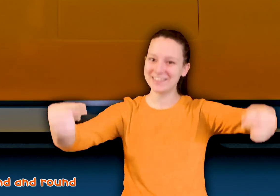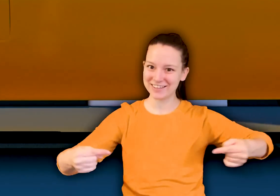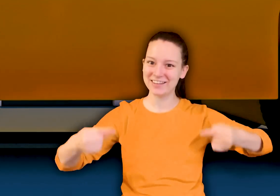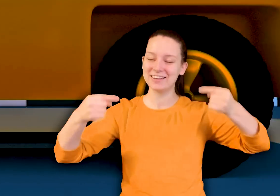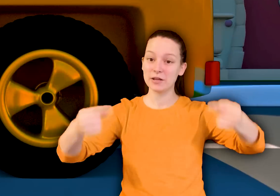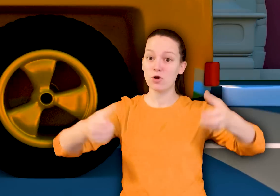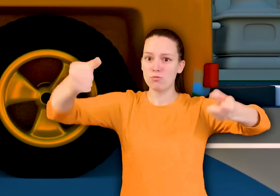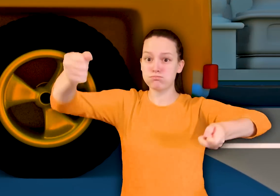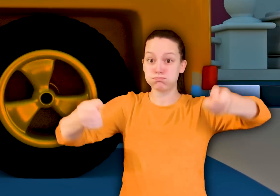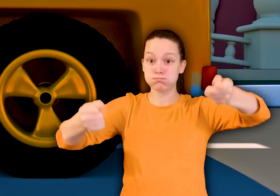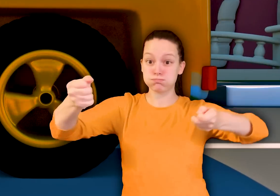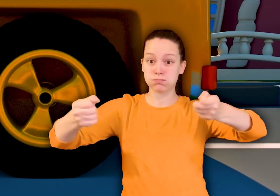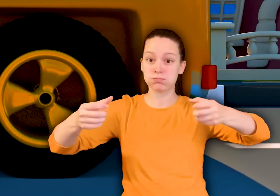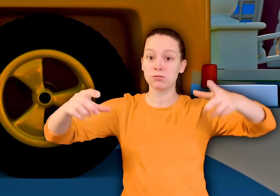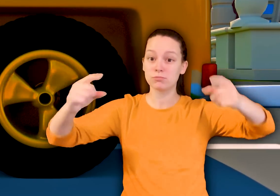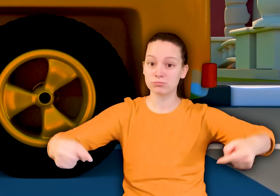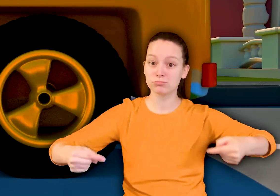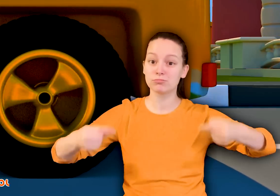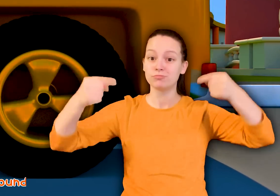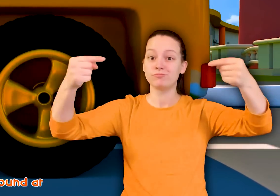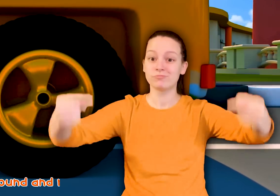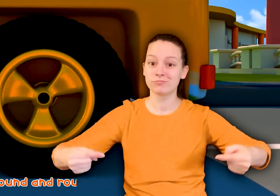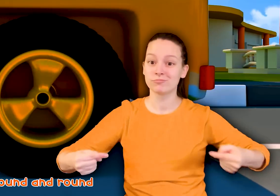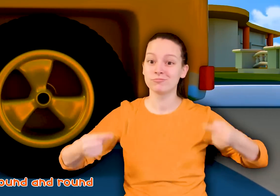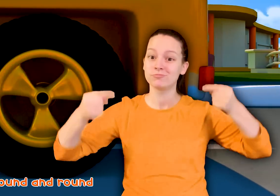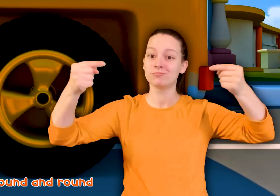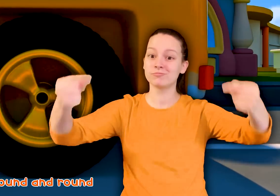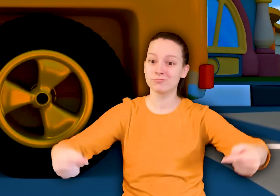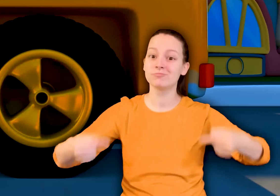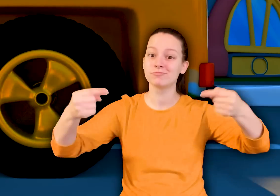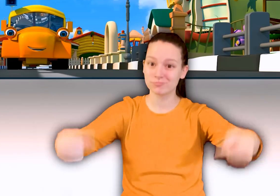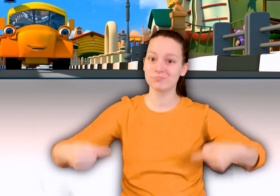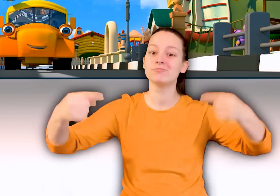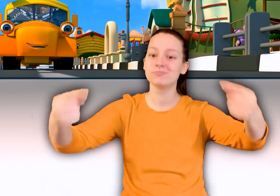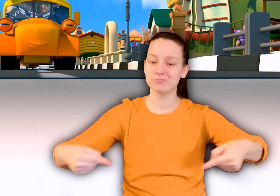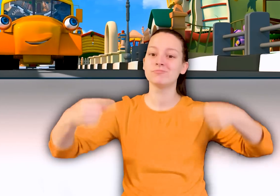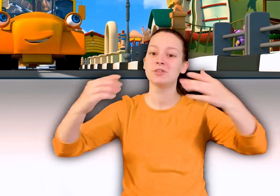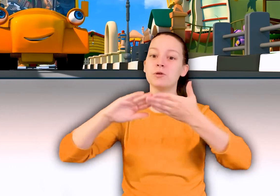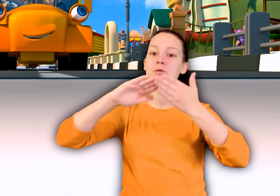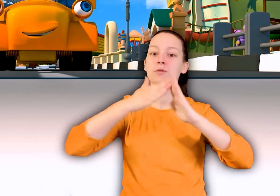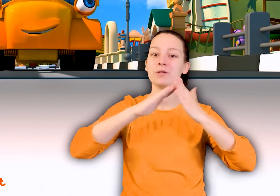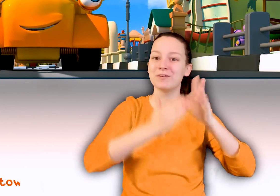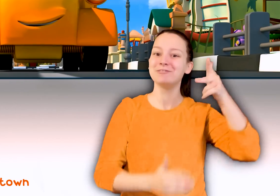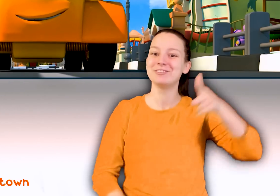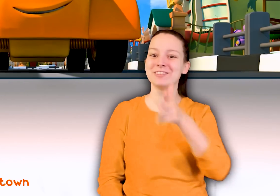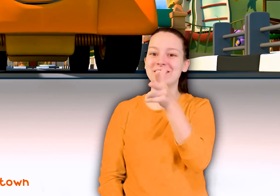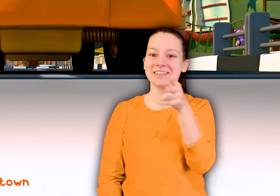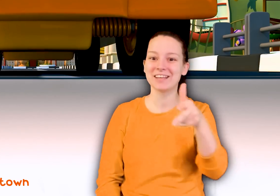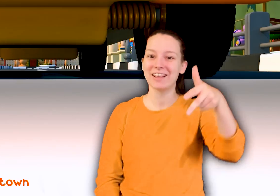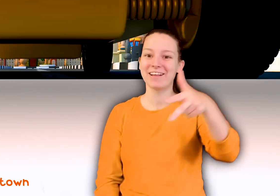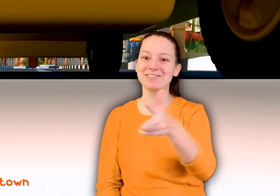round and round the wheels on the bus go round and round all